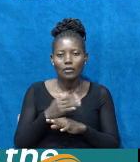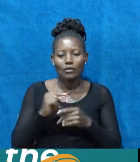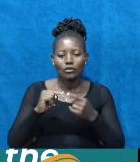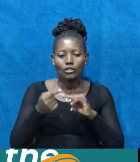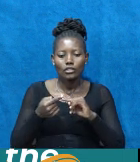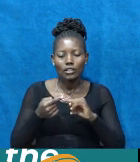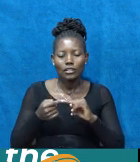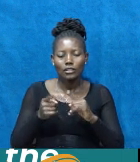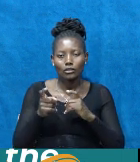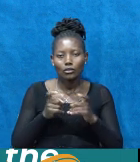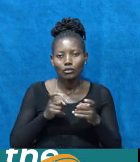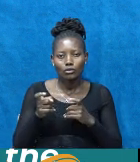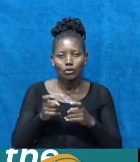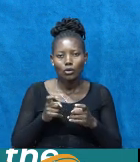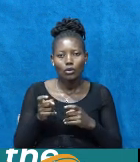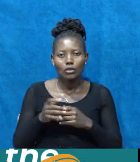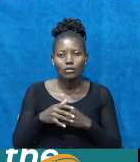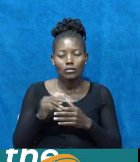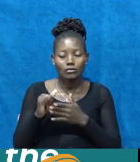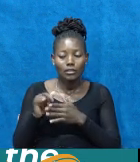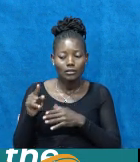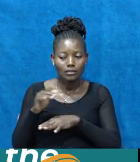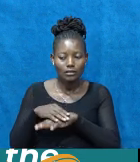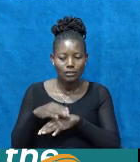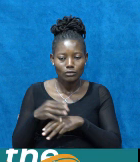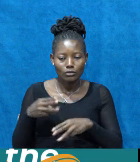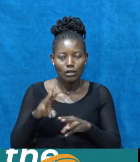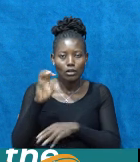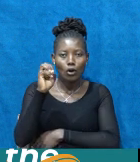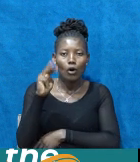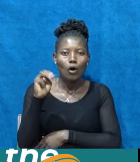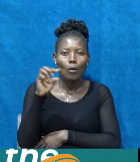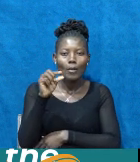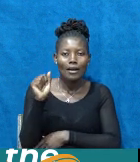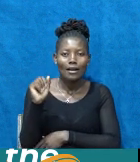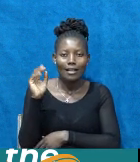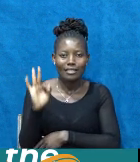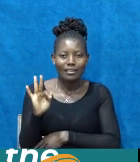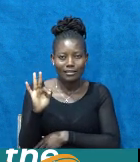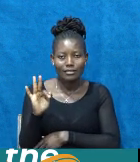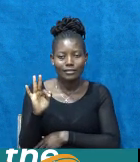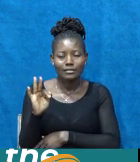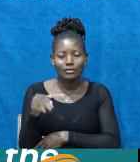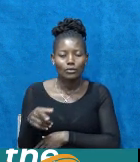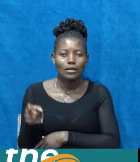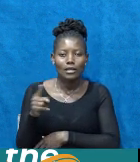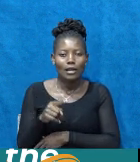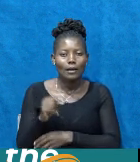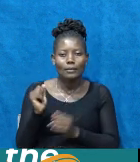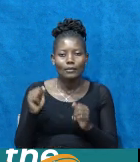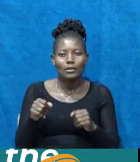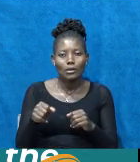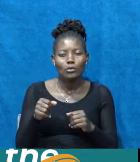the athlete that was there prior to injury is maintained. So whey protein is a good source of this. Omega-3 fatty